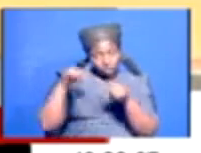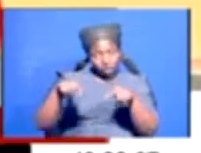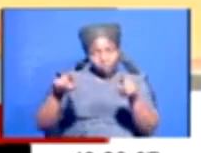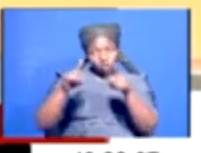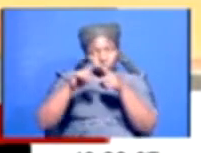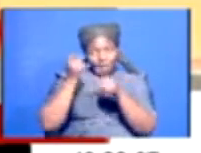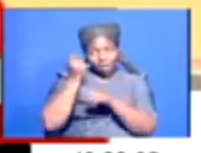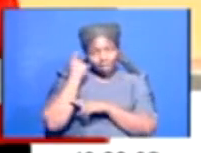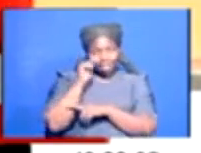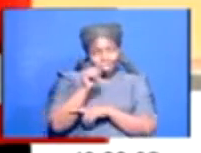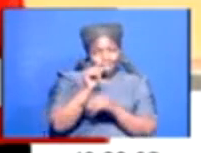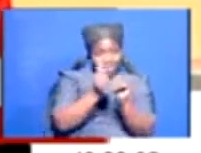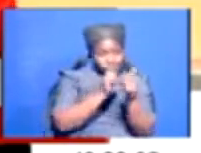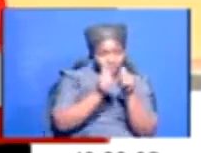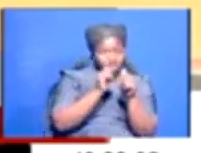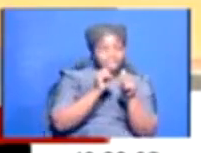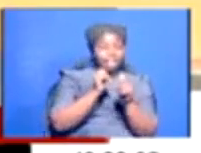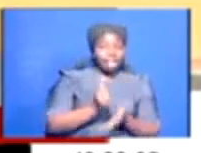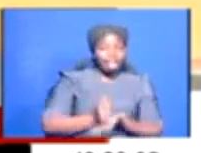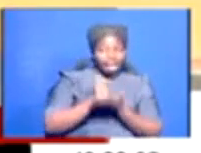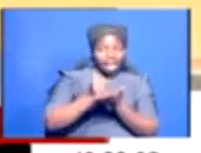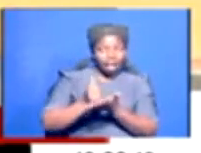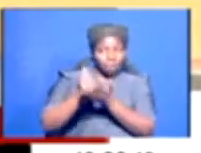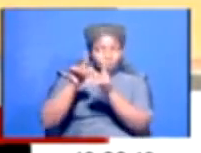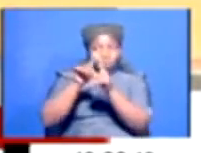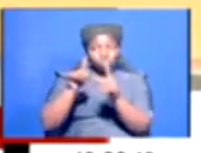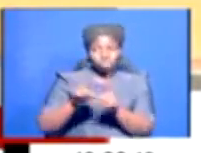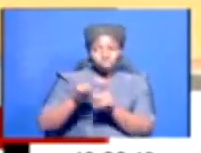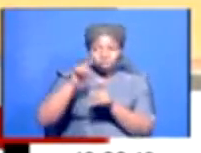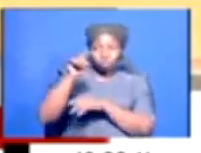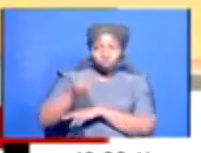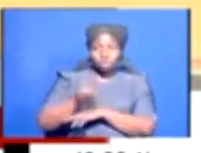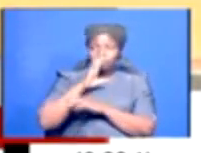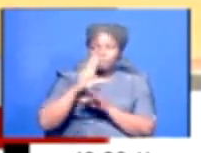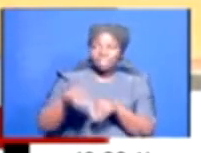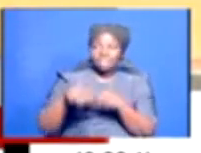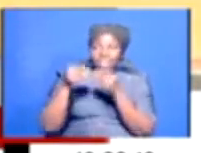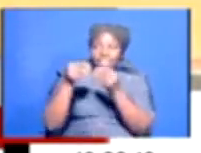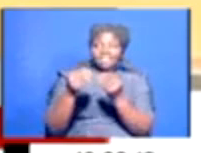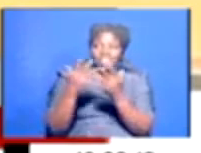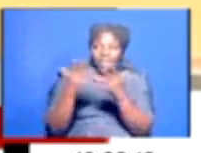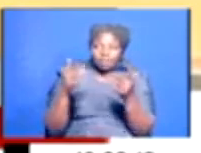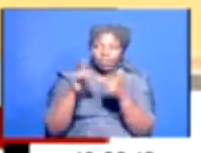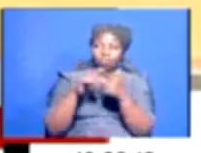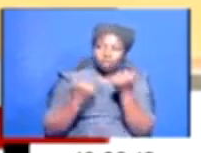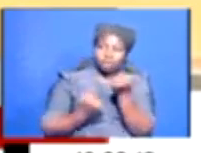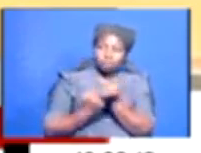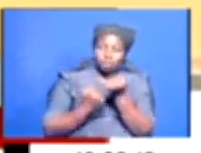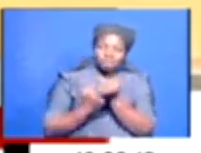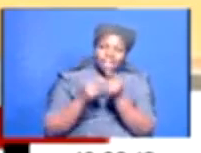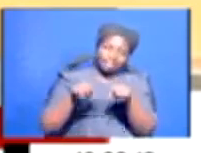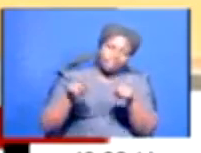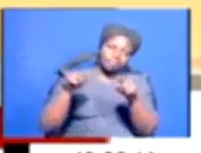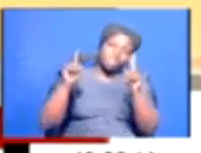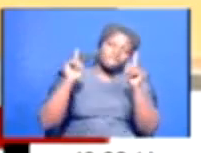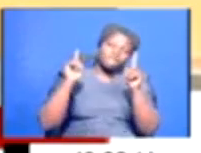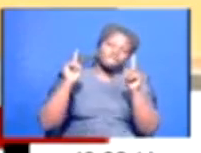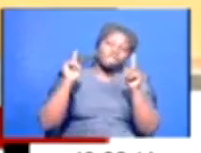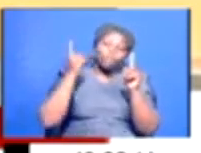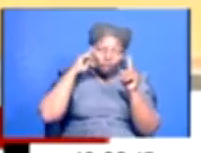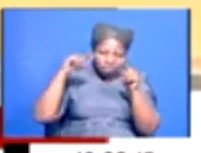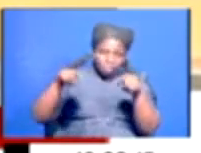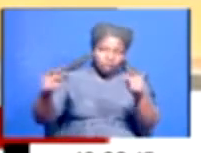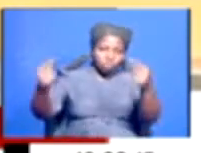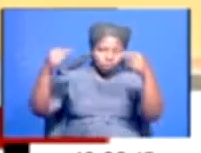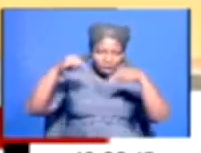hii michezo inasaidia na pia wapewe kitu cha kujisaidia nayo ndio wakuje kunini kutrain.